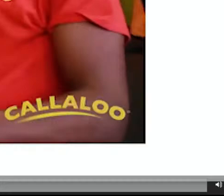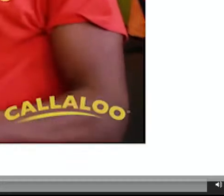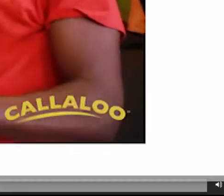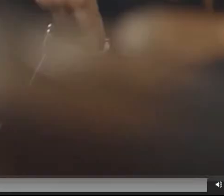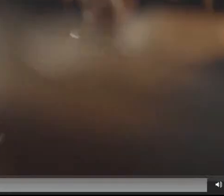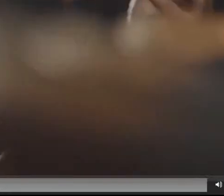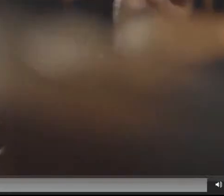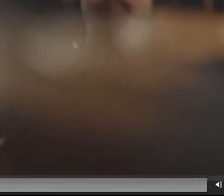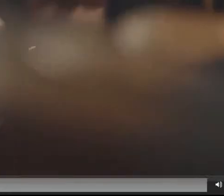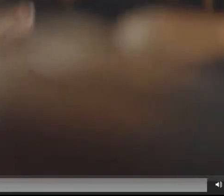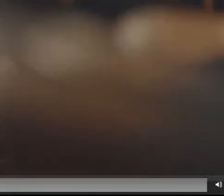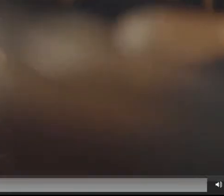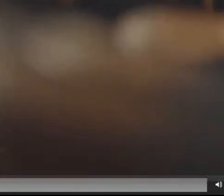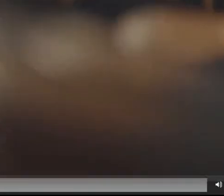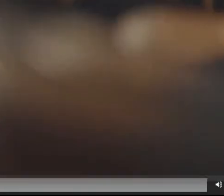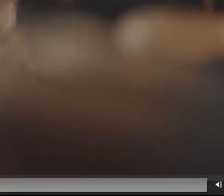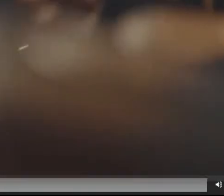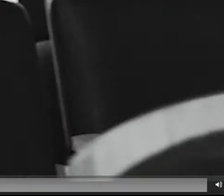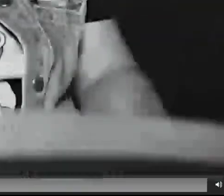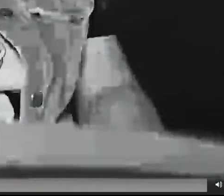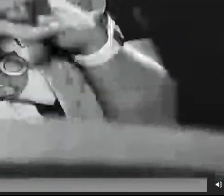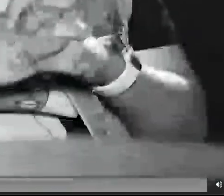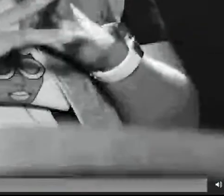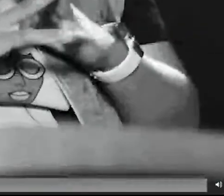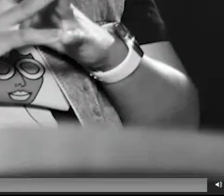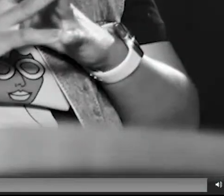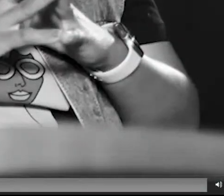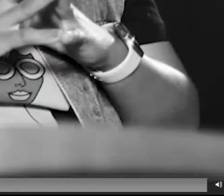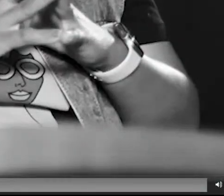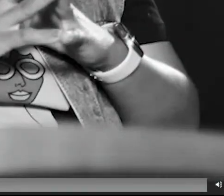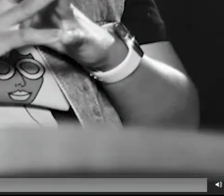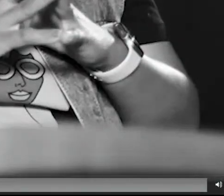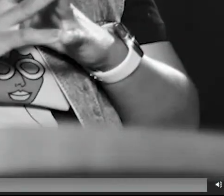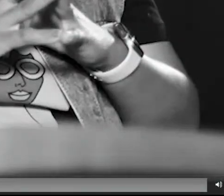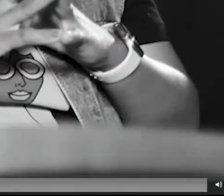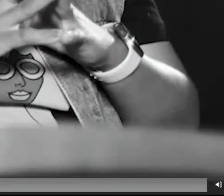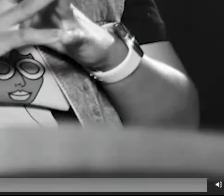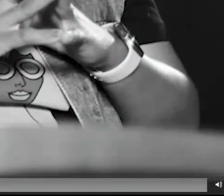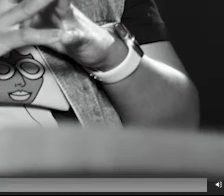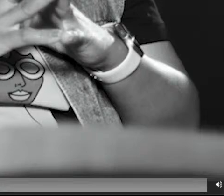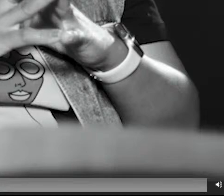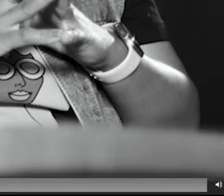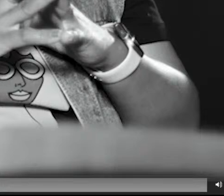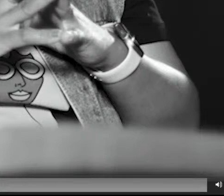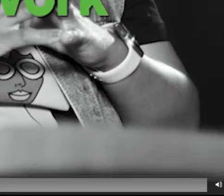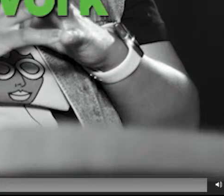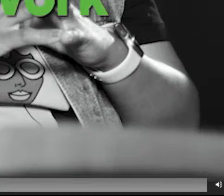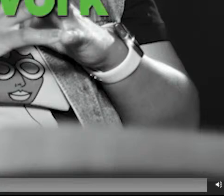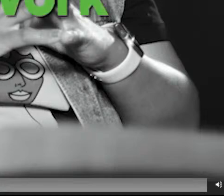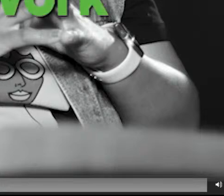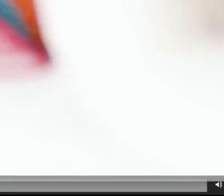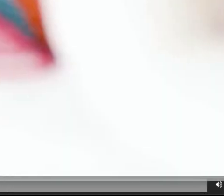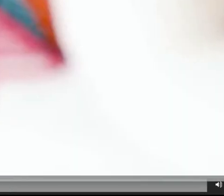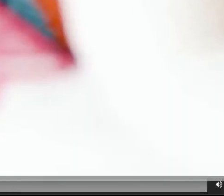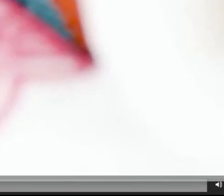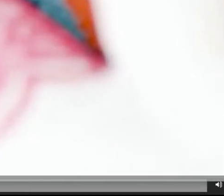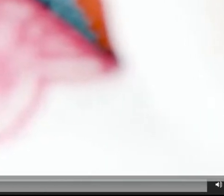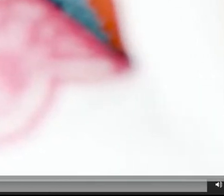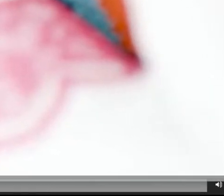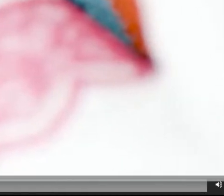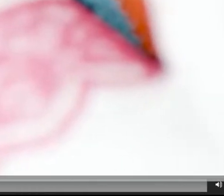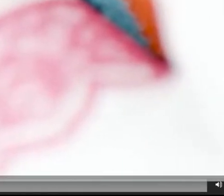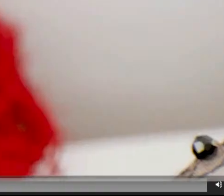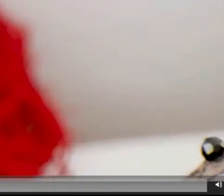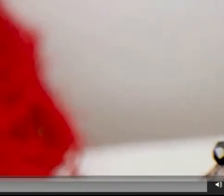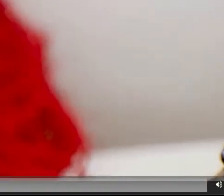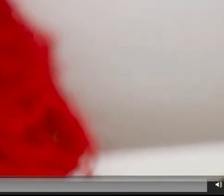one piece. So from there, it was like, oh, there's no turning back. I have to continue to develop my own work. Because these women, what they want